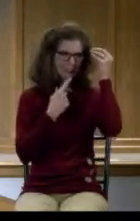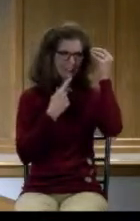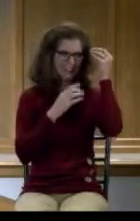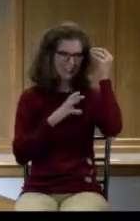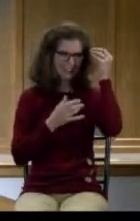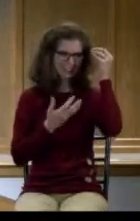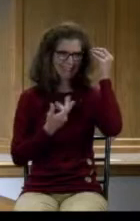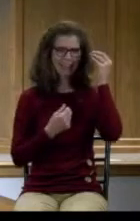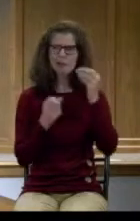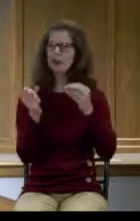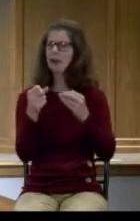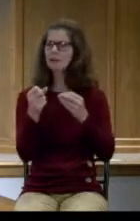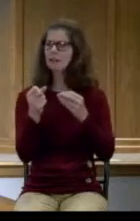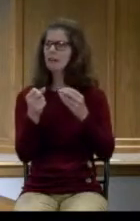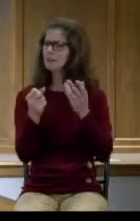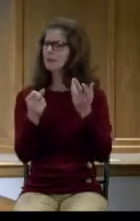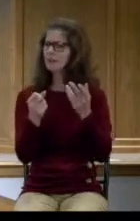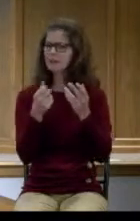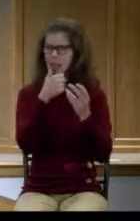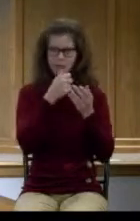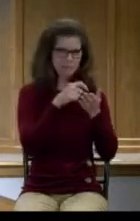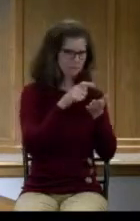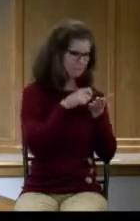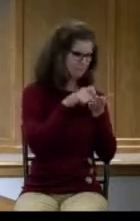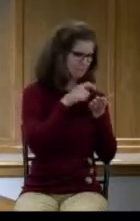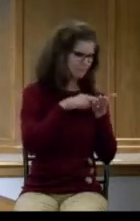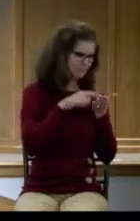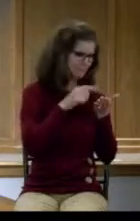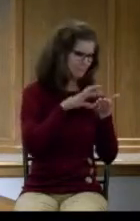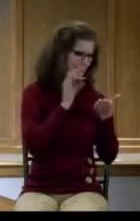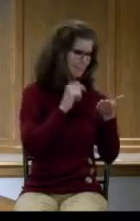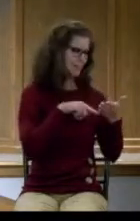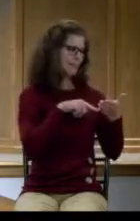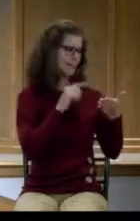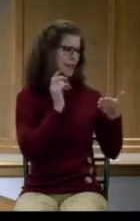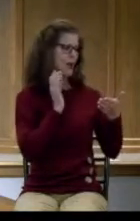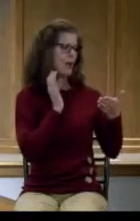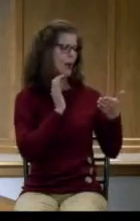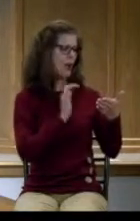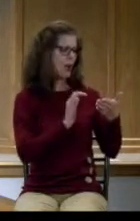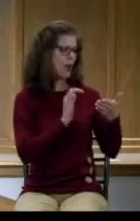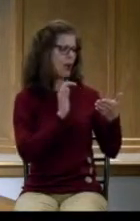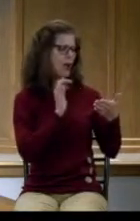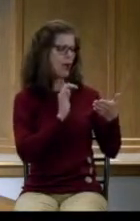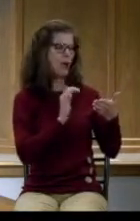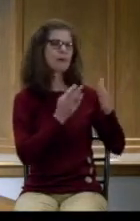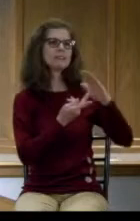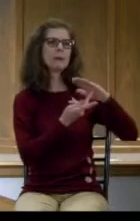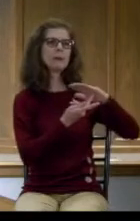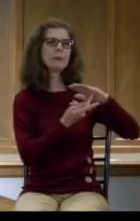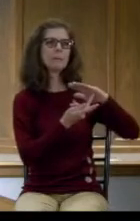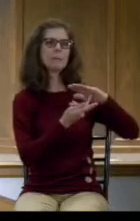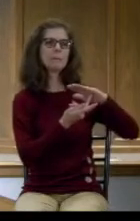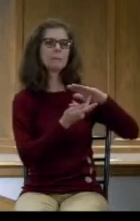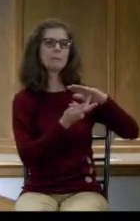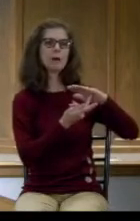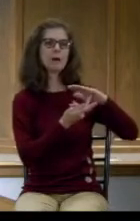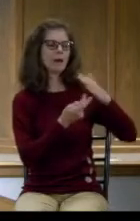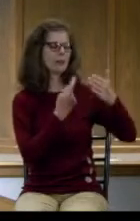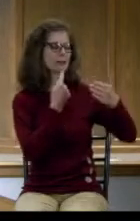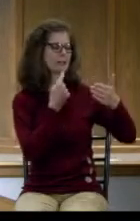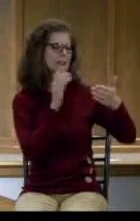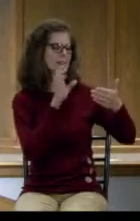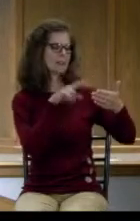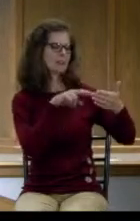says. So I turned to Romans 1:11. Here's what it says. It's Paul to the Romans, and he says this: I long to see you